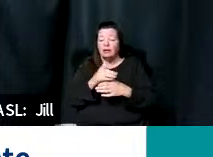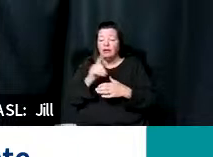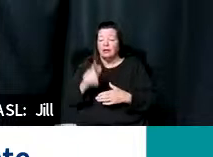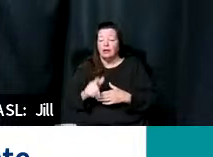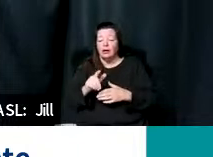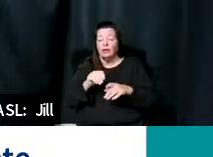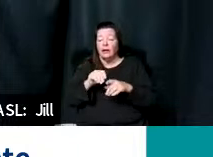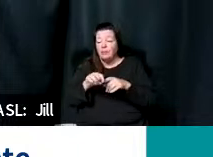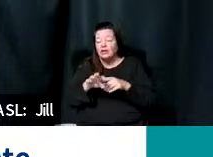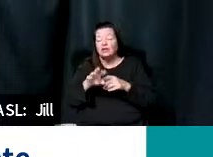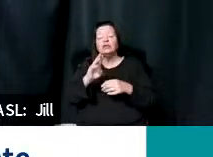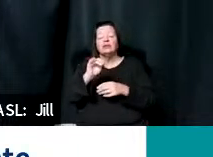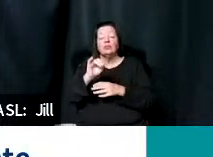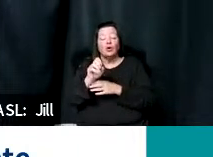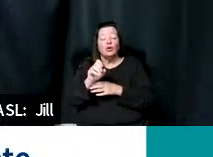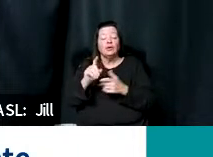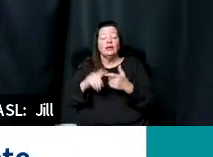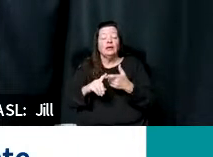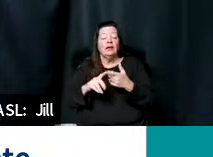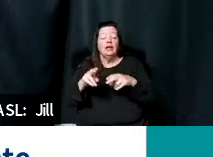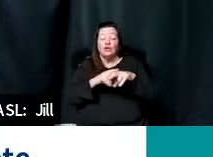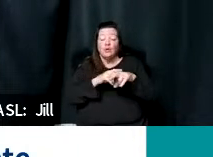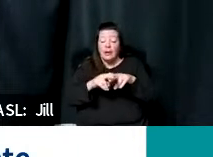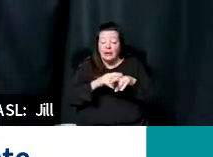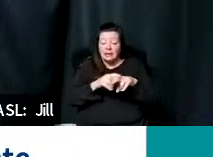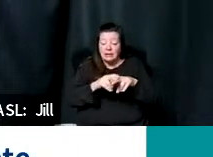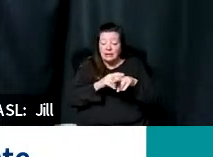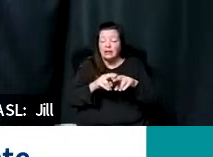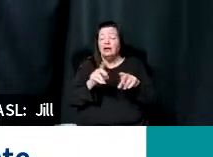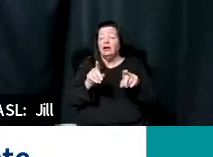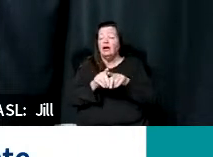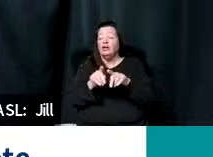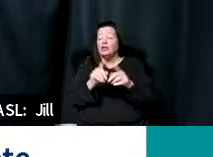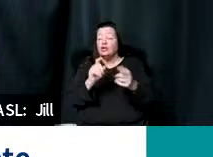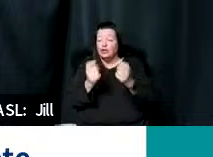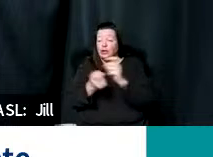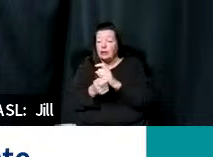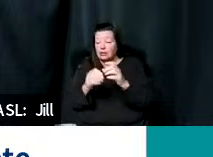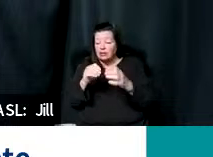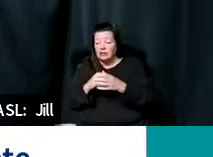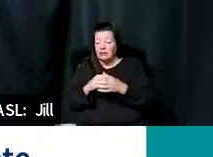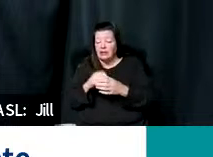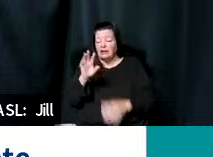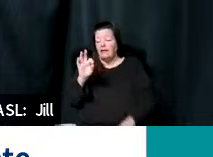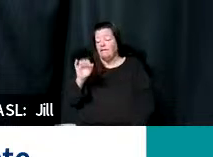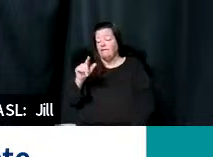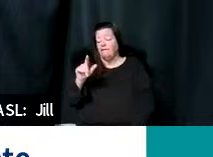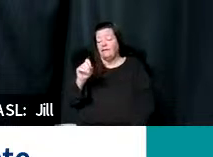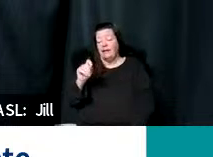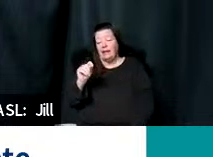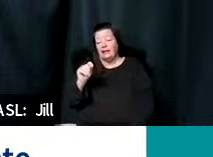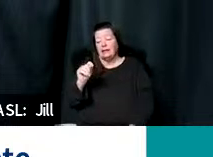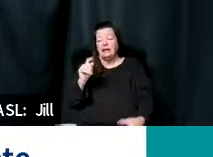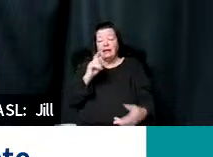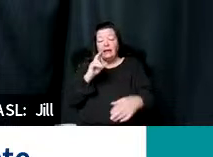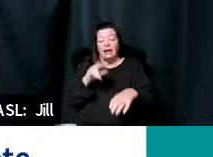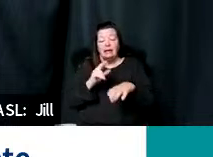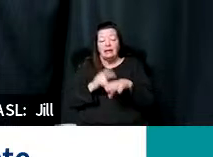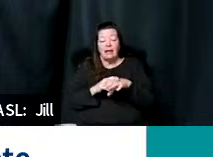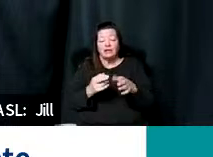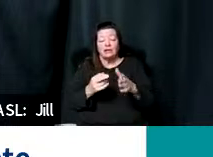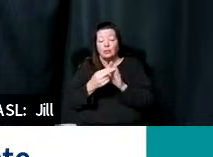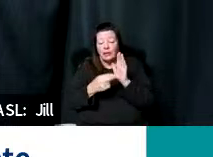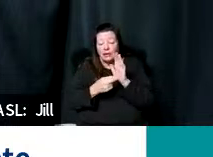transit and active transportation within the program, also changes in fleet and national standards for cars and